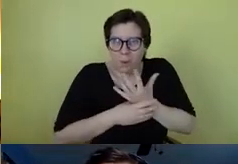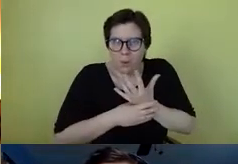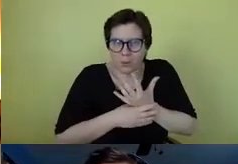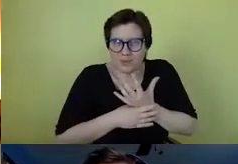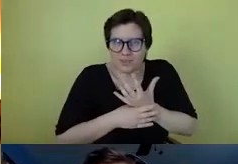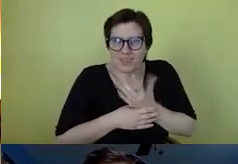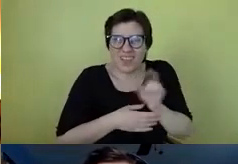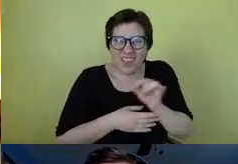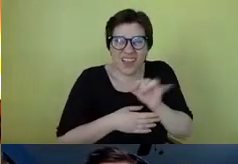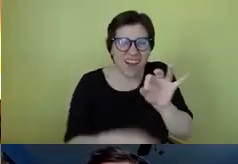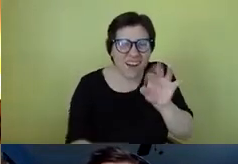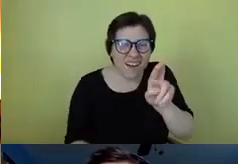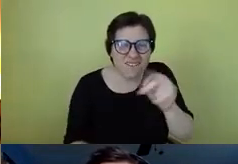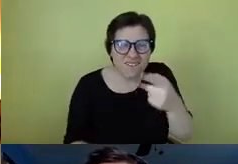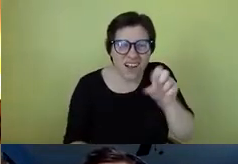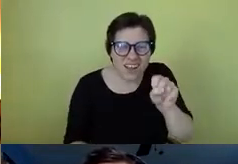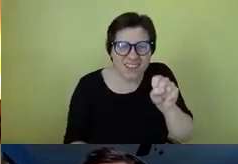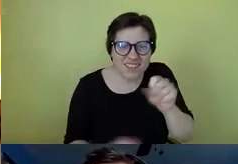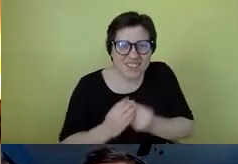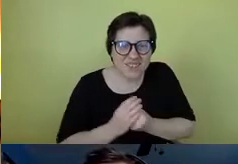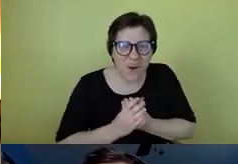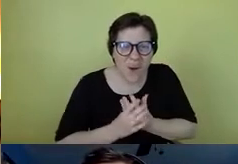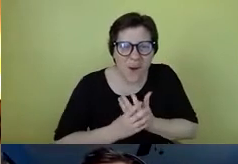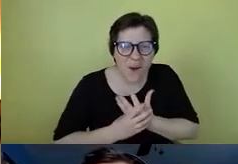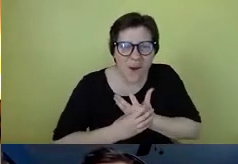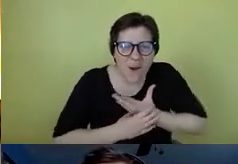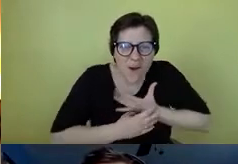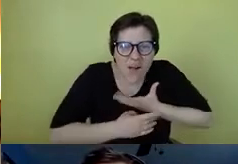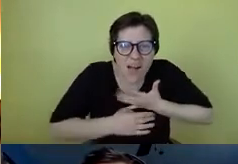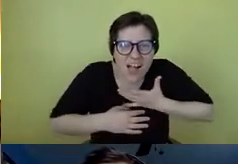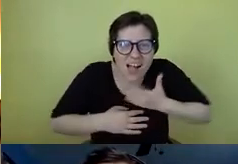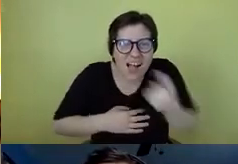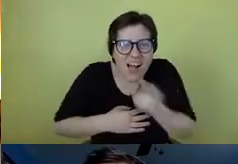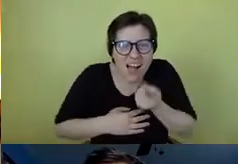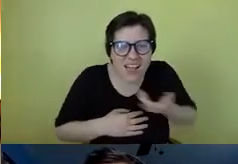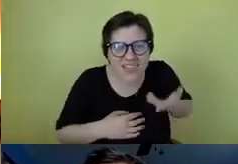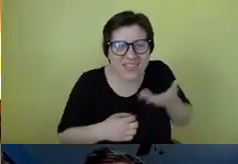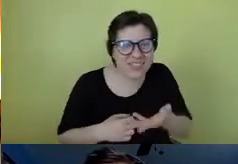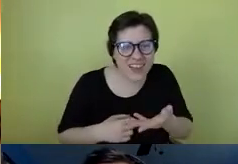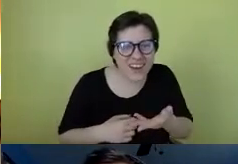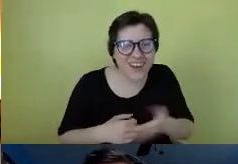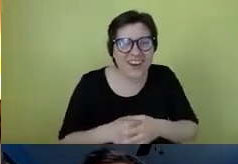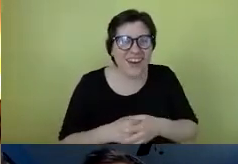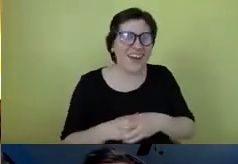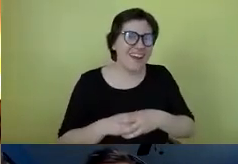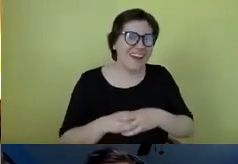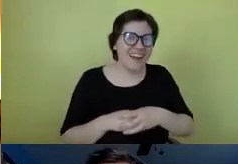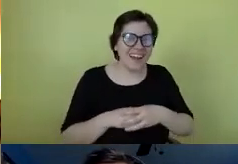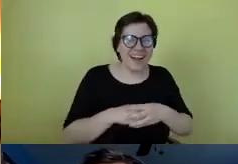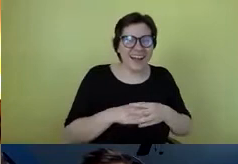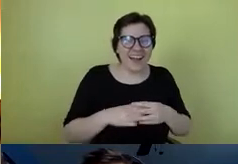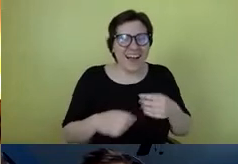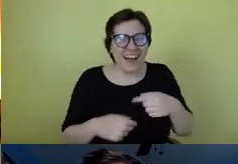a fungus that they're there, and you know they need